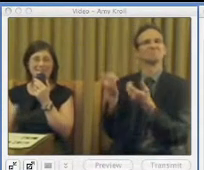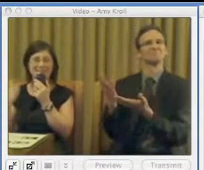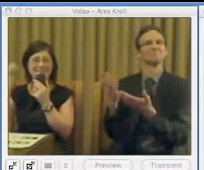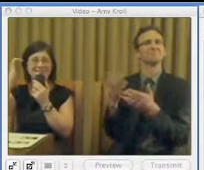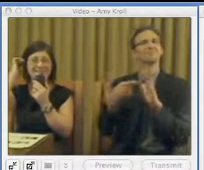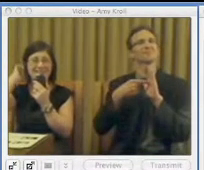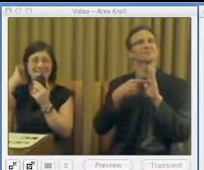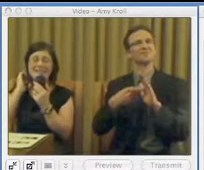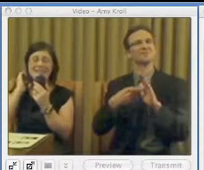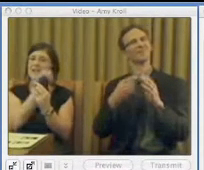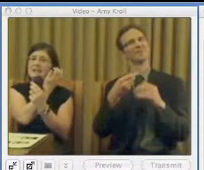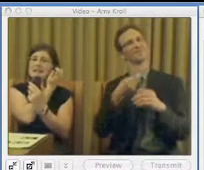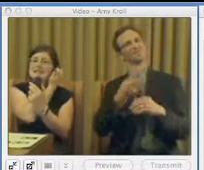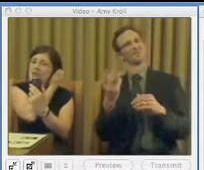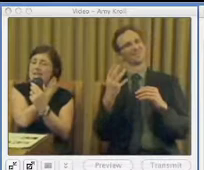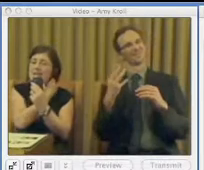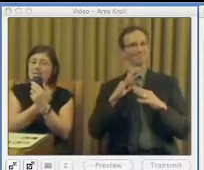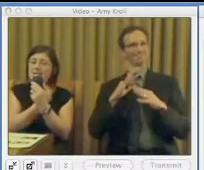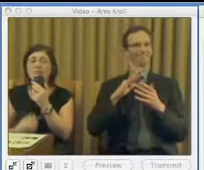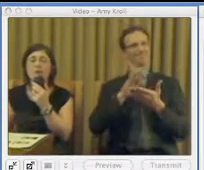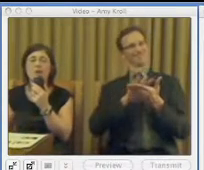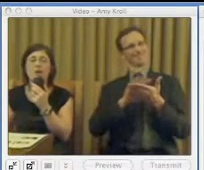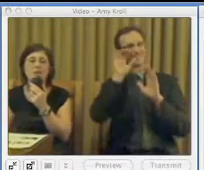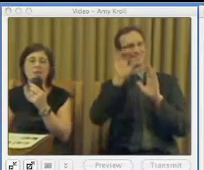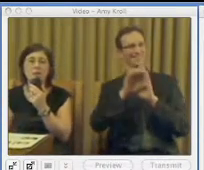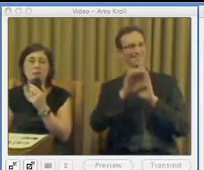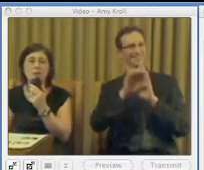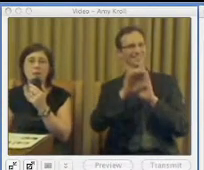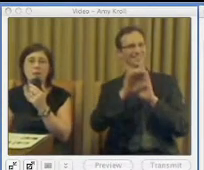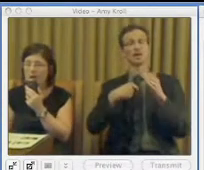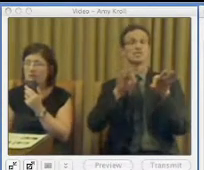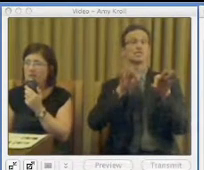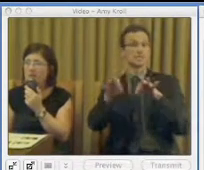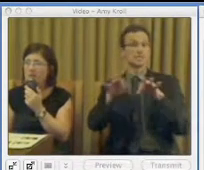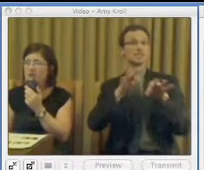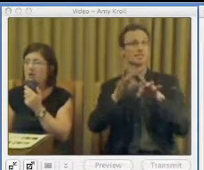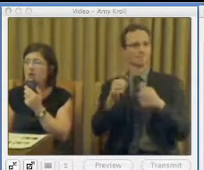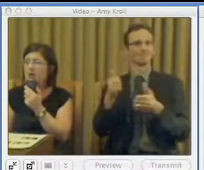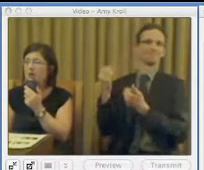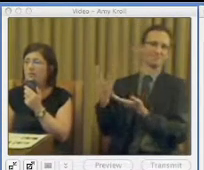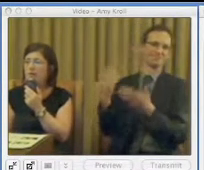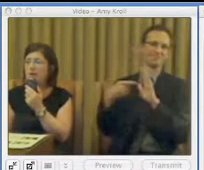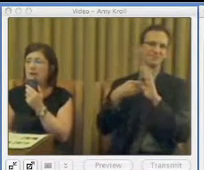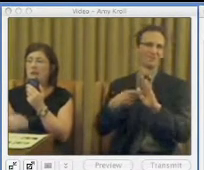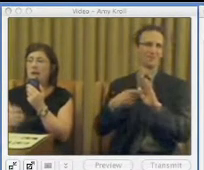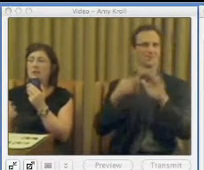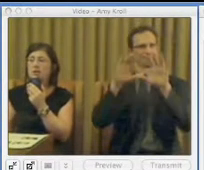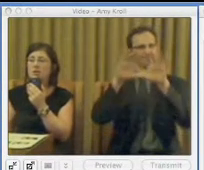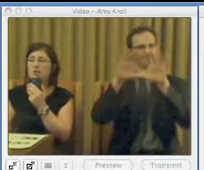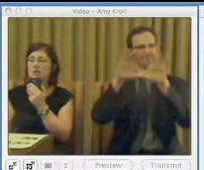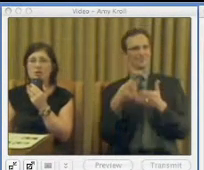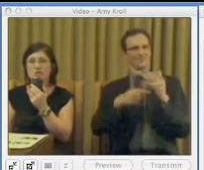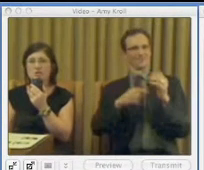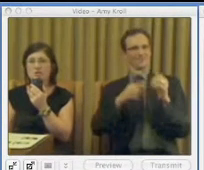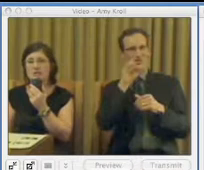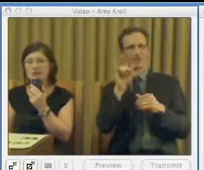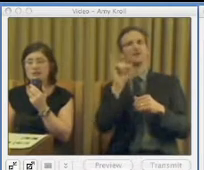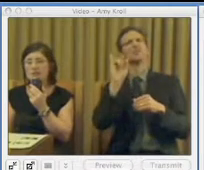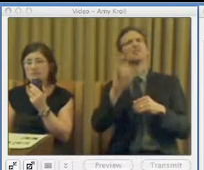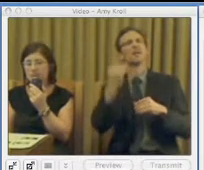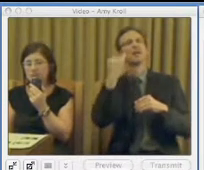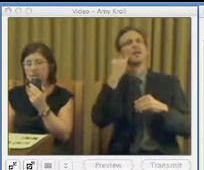Here's some pretty pictures to illustrate some of what I've been talking about. So this is a picture of